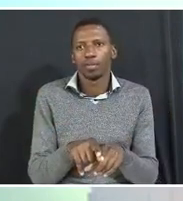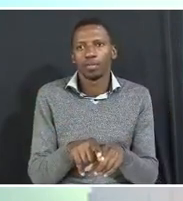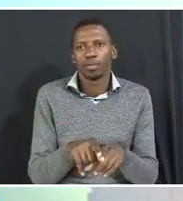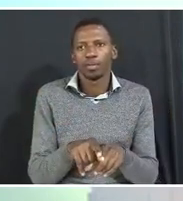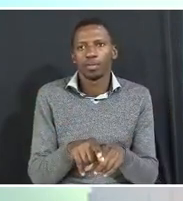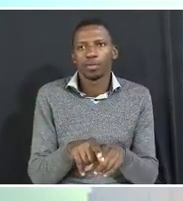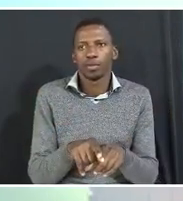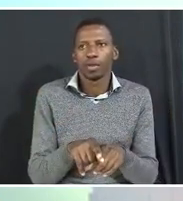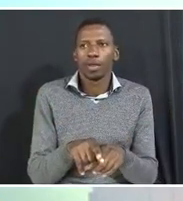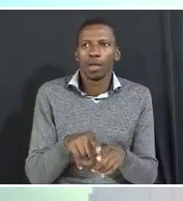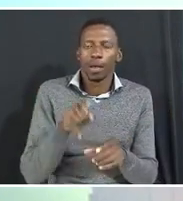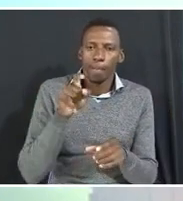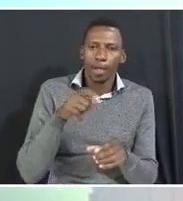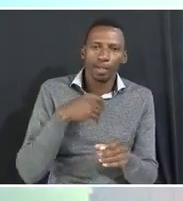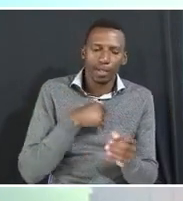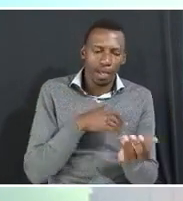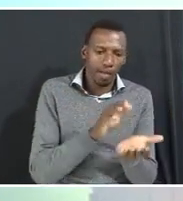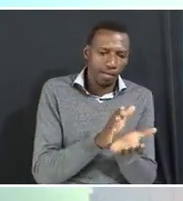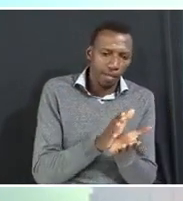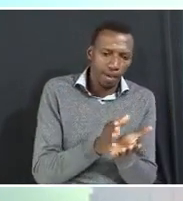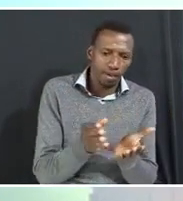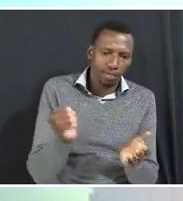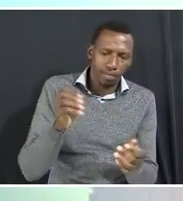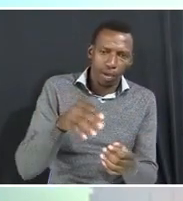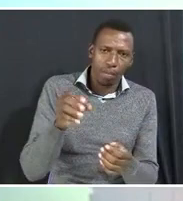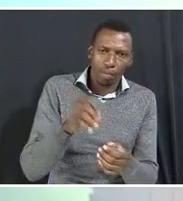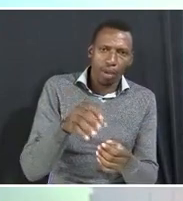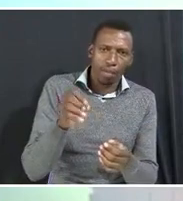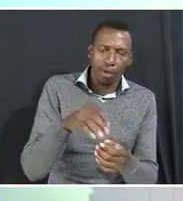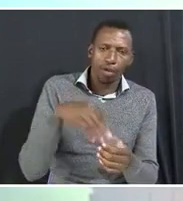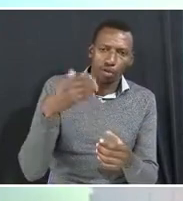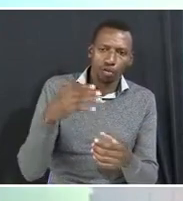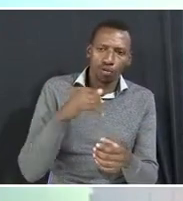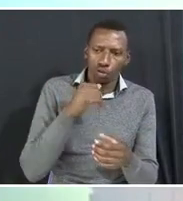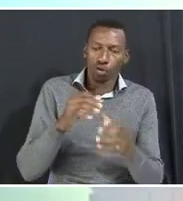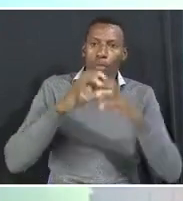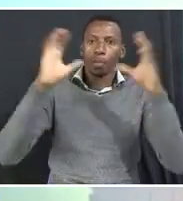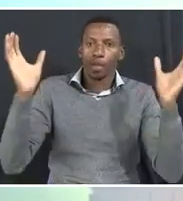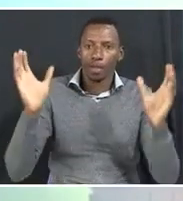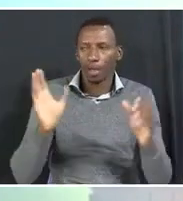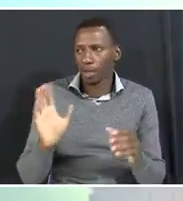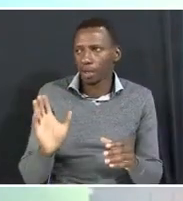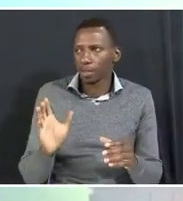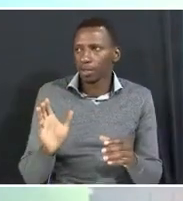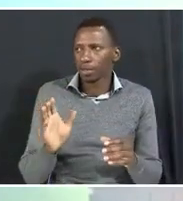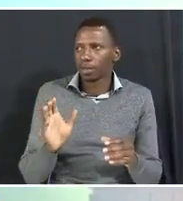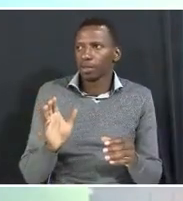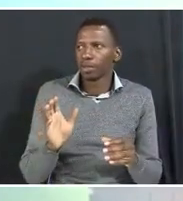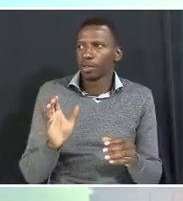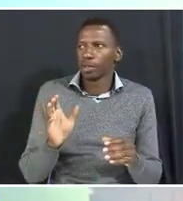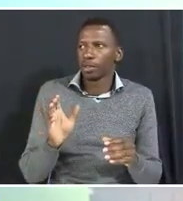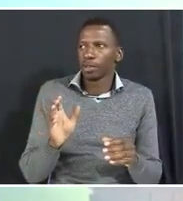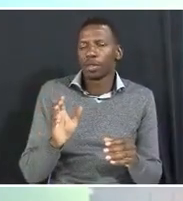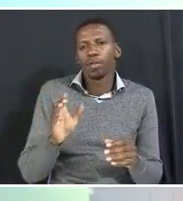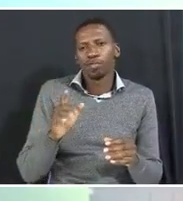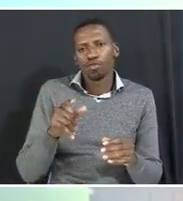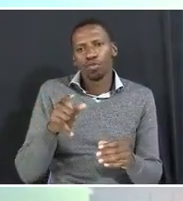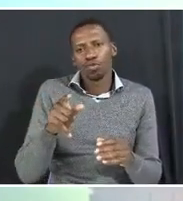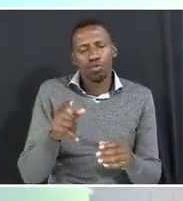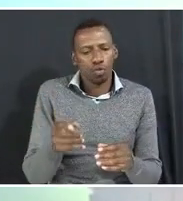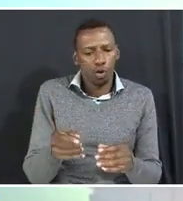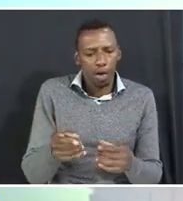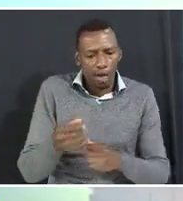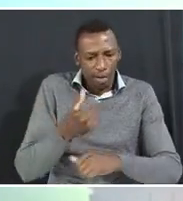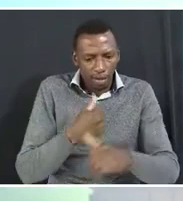should deposit continually, not one big lump sum thing. Not that they don't need the big lump sum thing, but when it's only done as